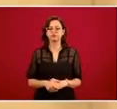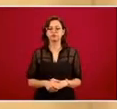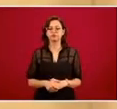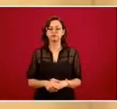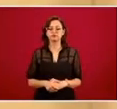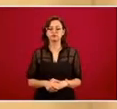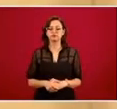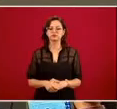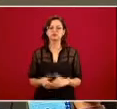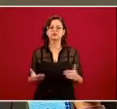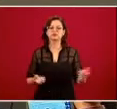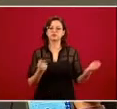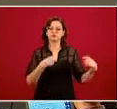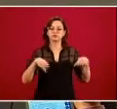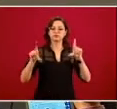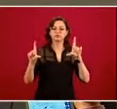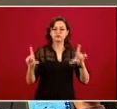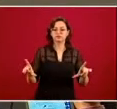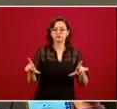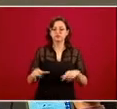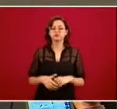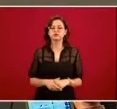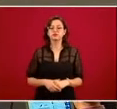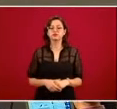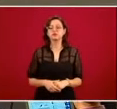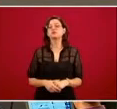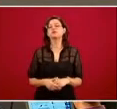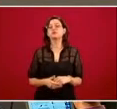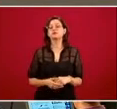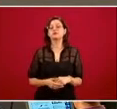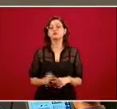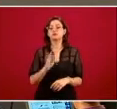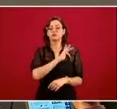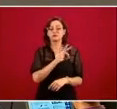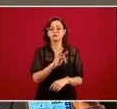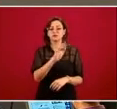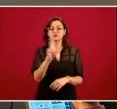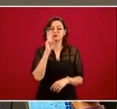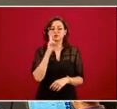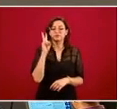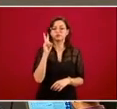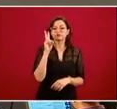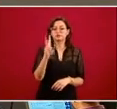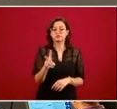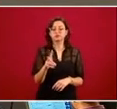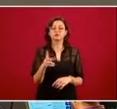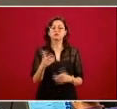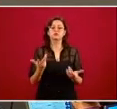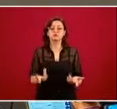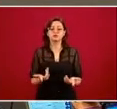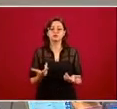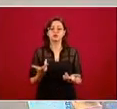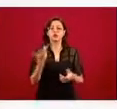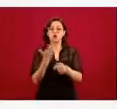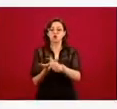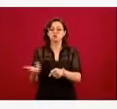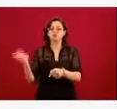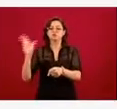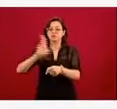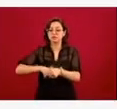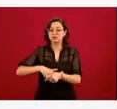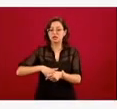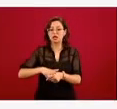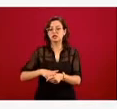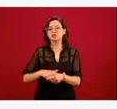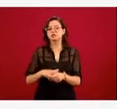infected cases by a similar percentage that the one we have been observing during the past weeks. Here we have, out of